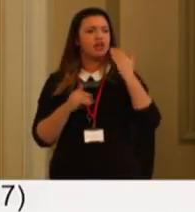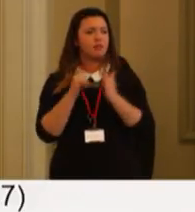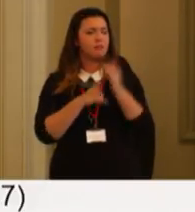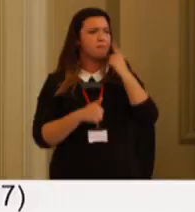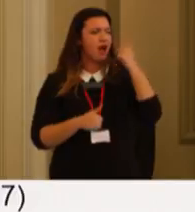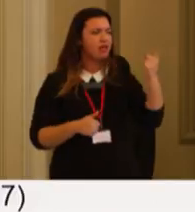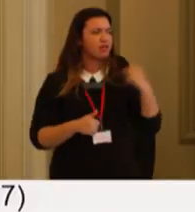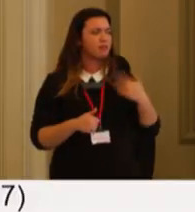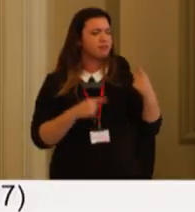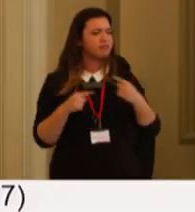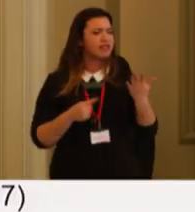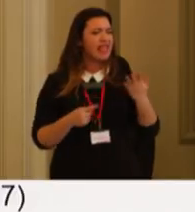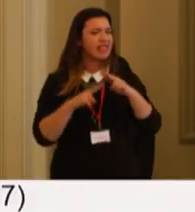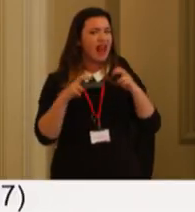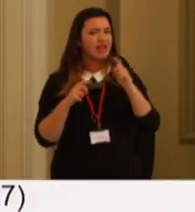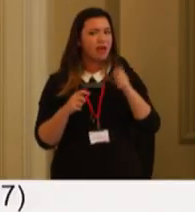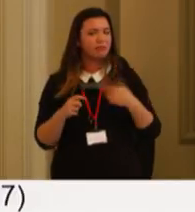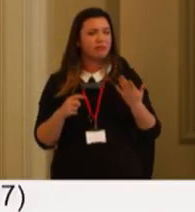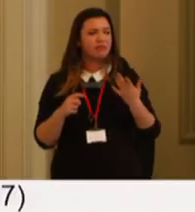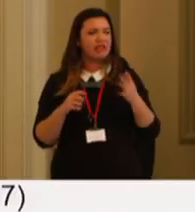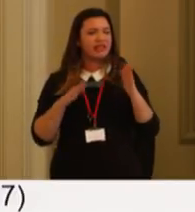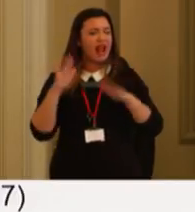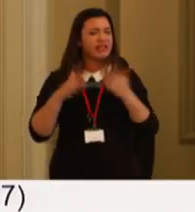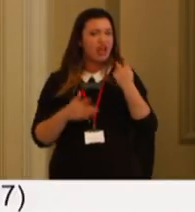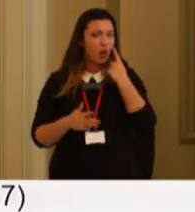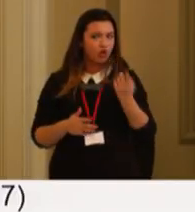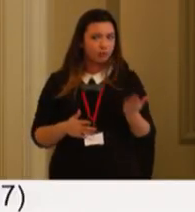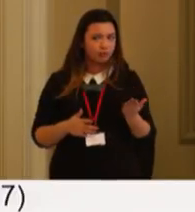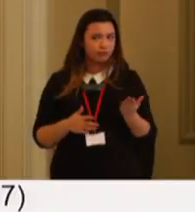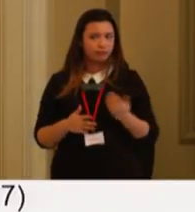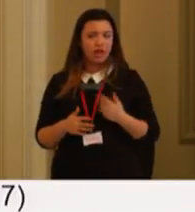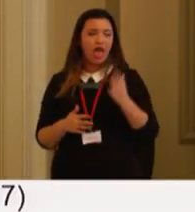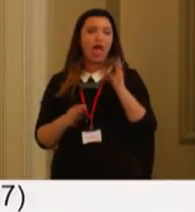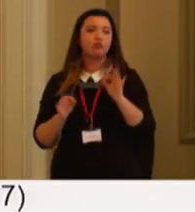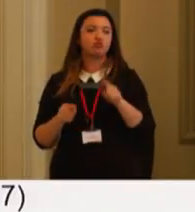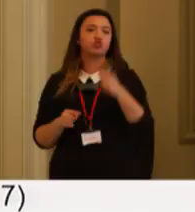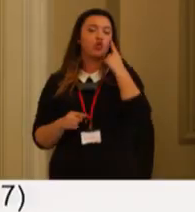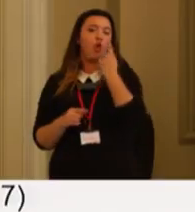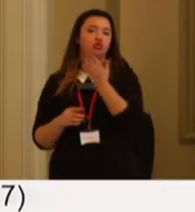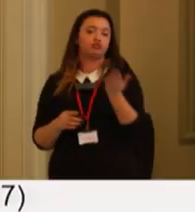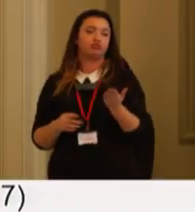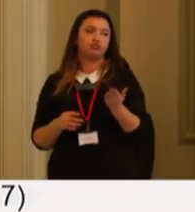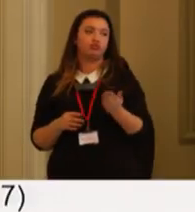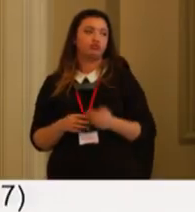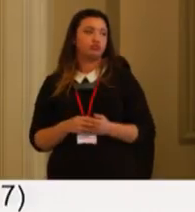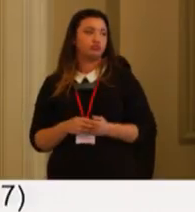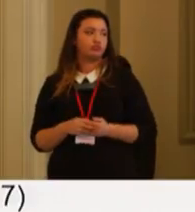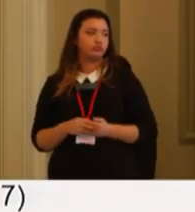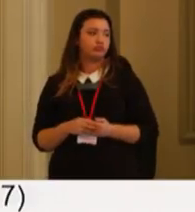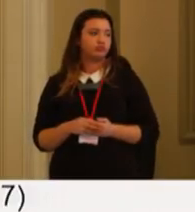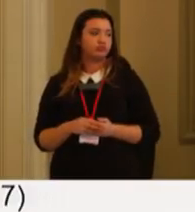also in great sort of concordance in terms of views and expectations from time to time. So that's the one thing that comes